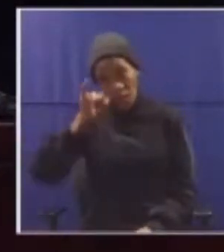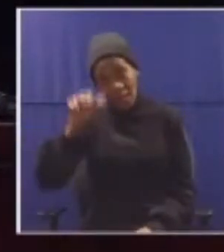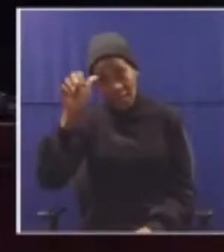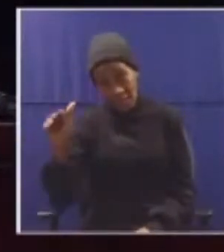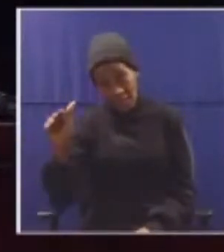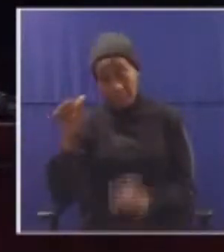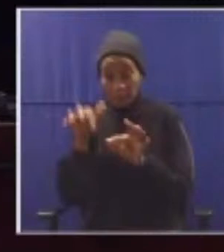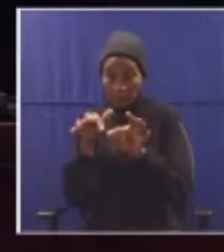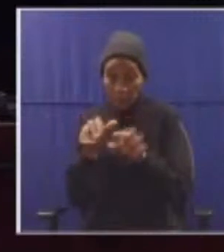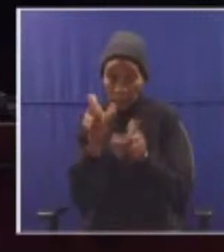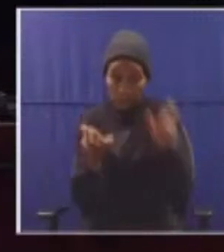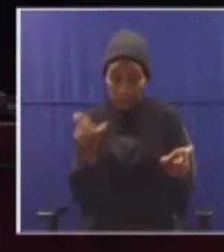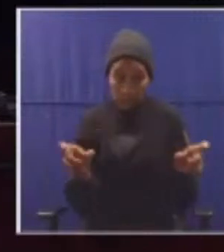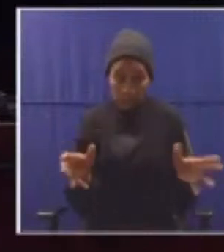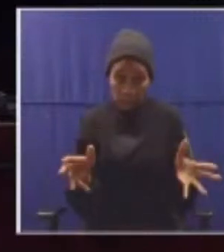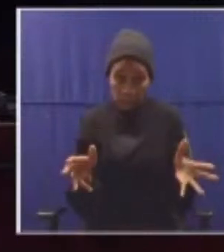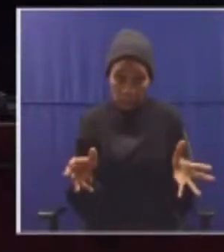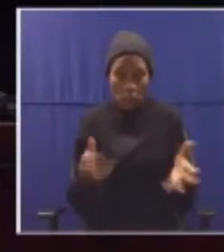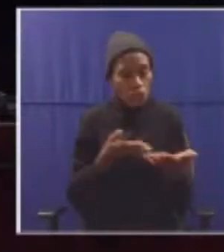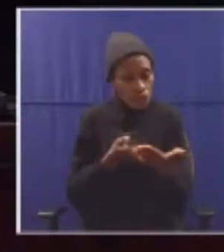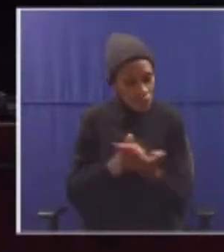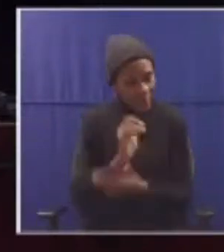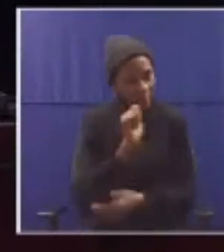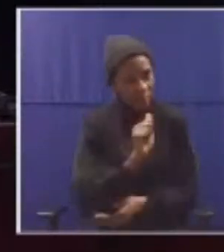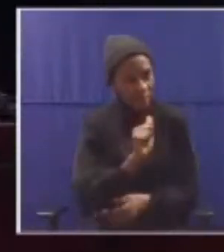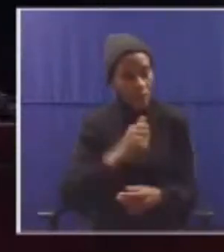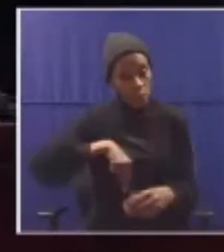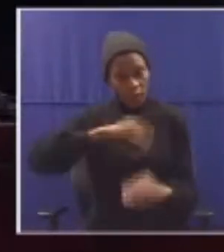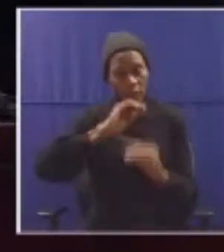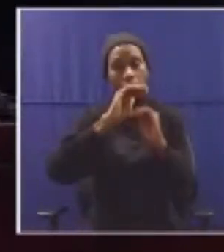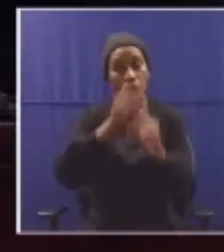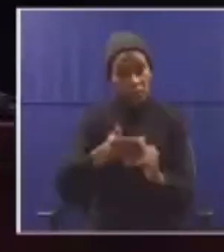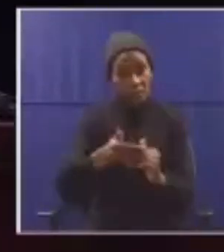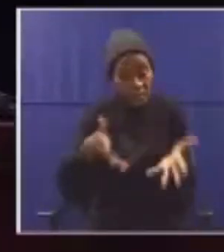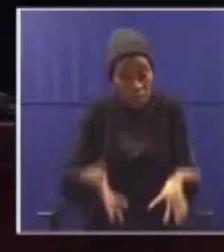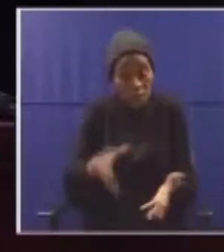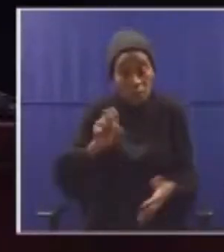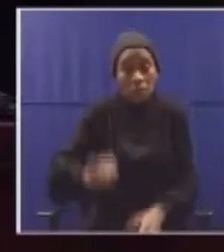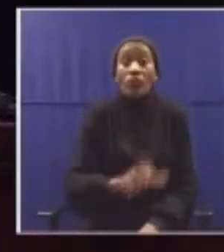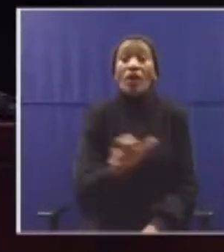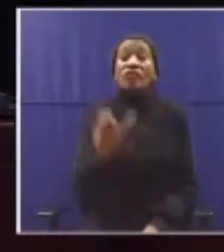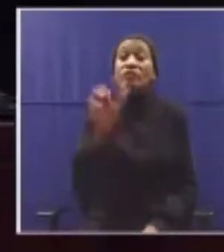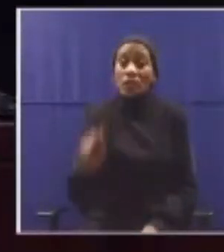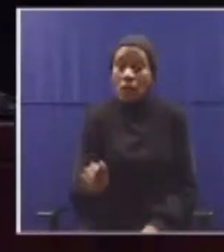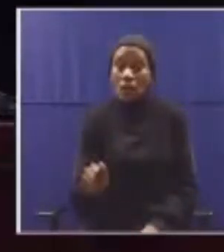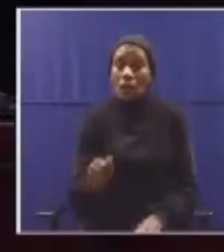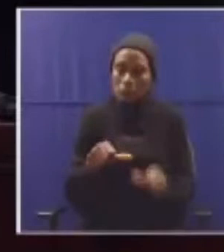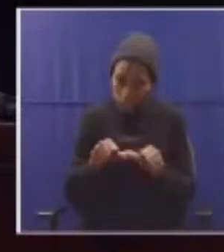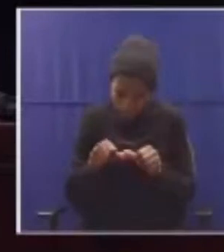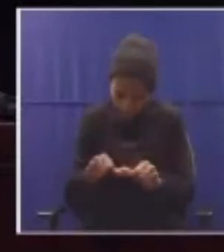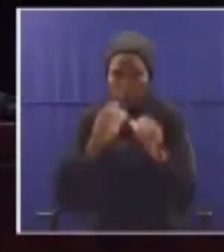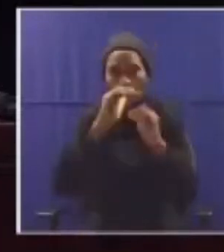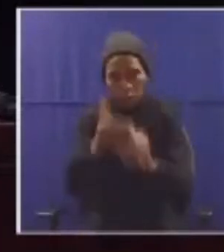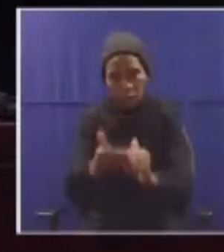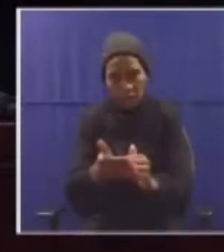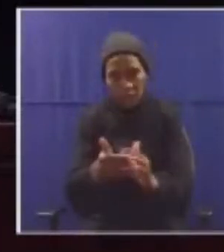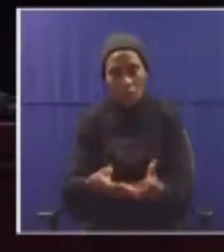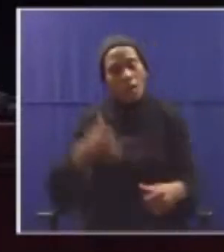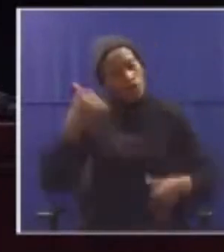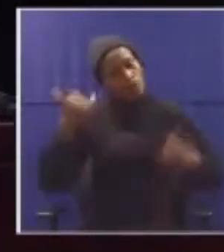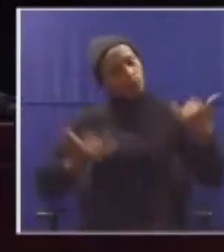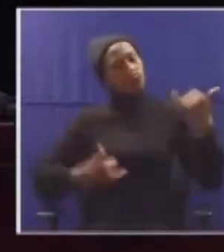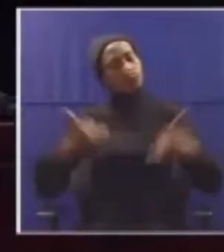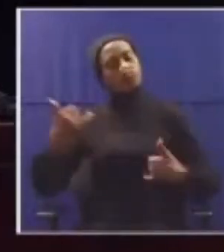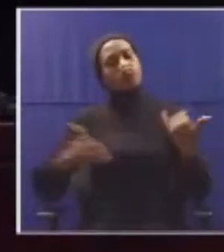IA people. Their rights are protected in South Africa, will remain protected. They must